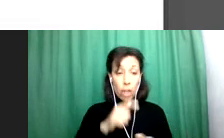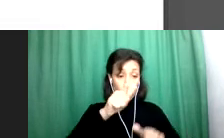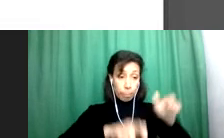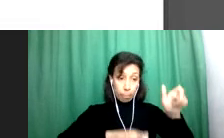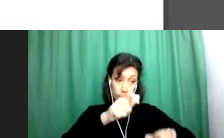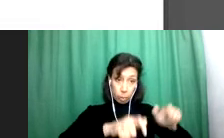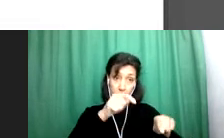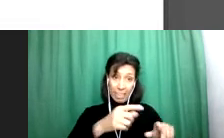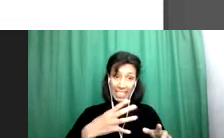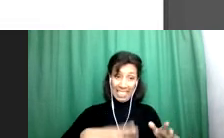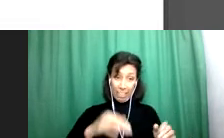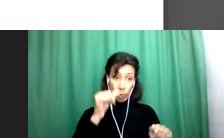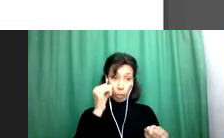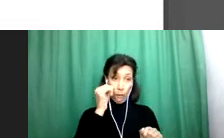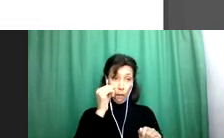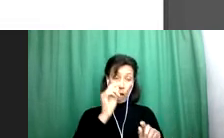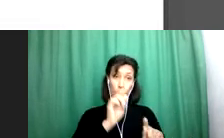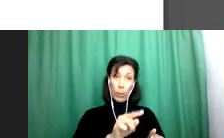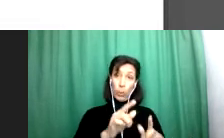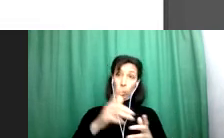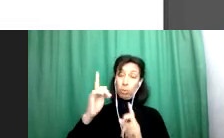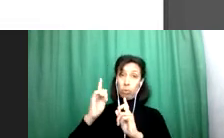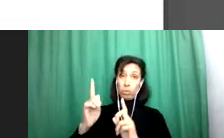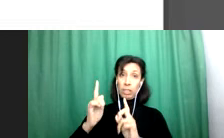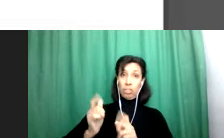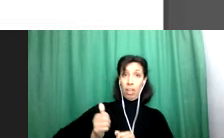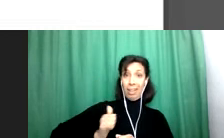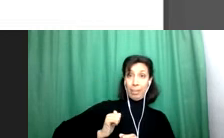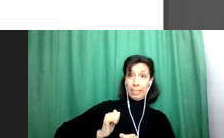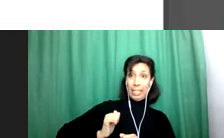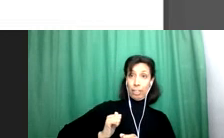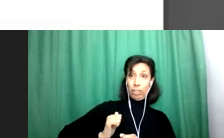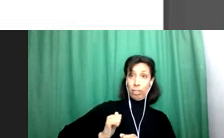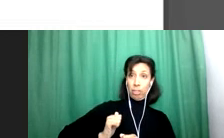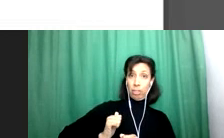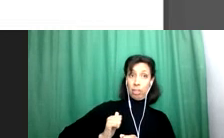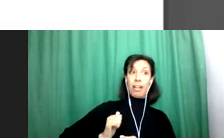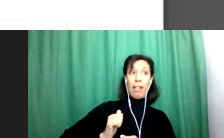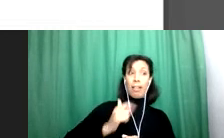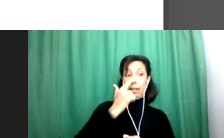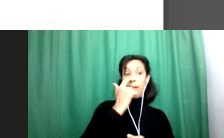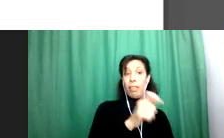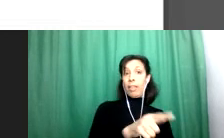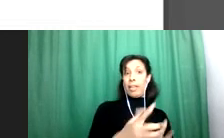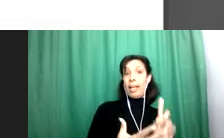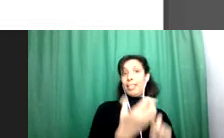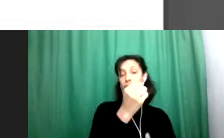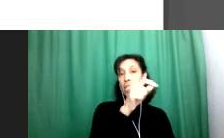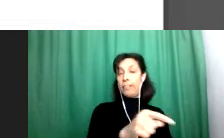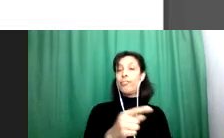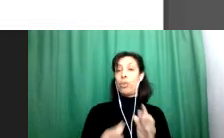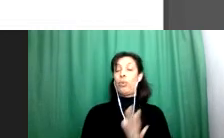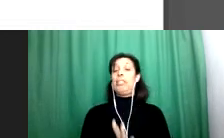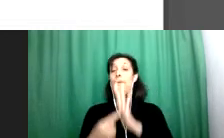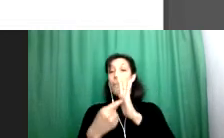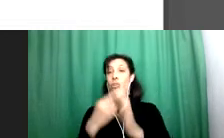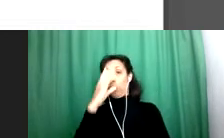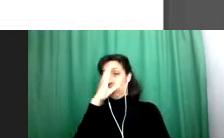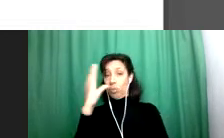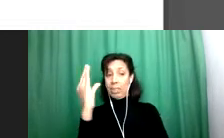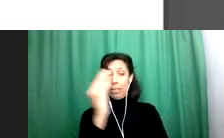know what is expected of them in order to succeed. So it's important that you tell the pupils, this is what I'm looking for,